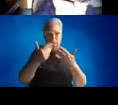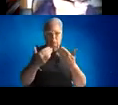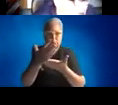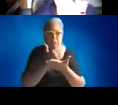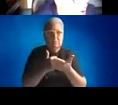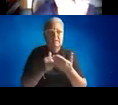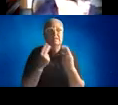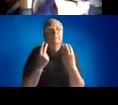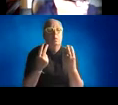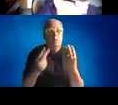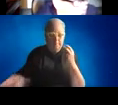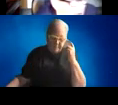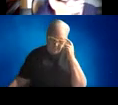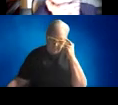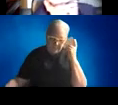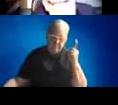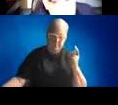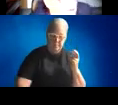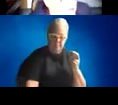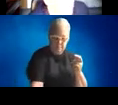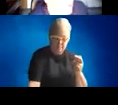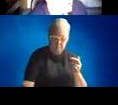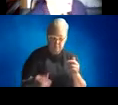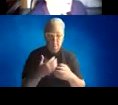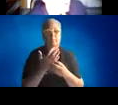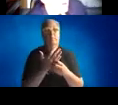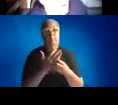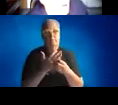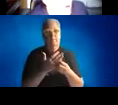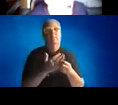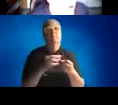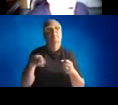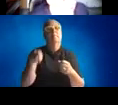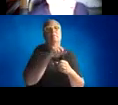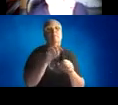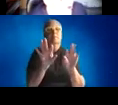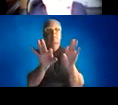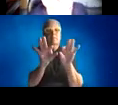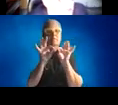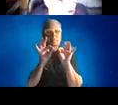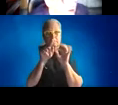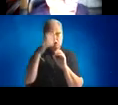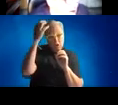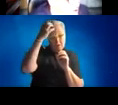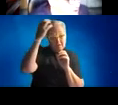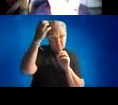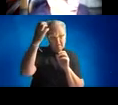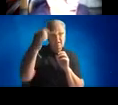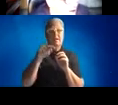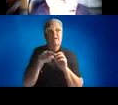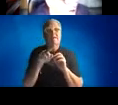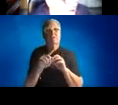the committee of disabled people elected by state parties, and now for the first time is gender